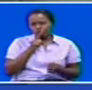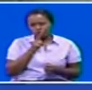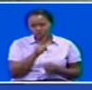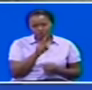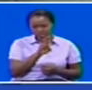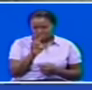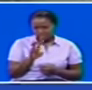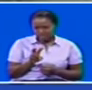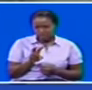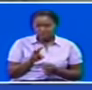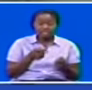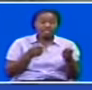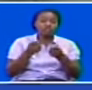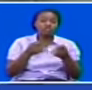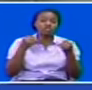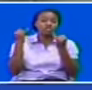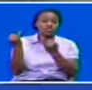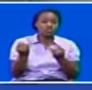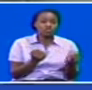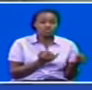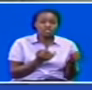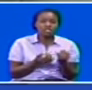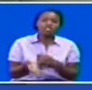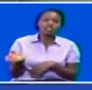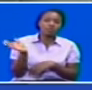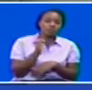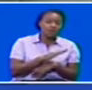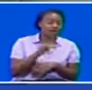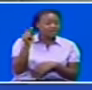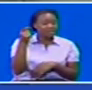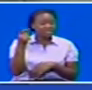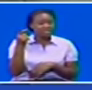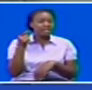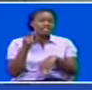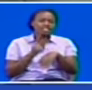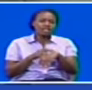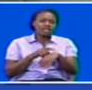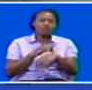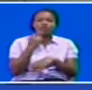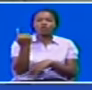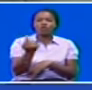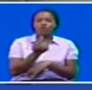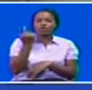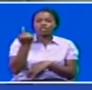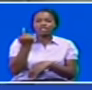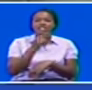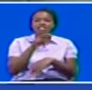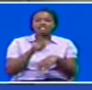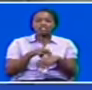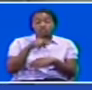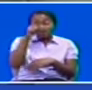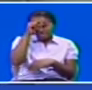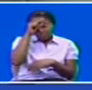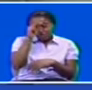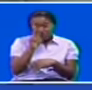is reintroducing that seeks to return Kenyans to the era when only the national government could dispense